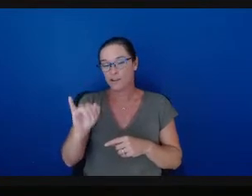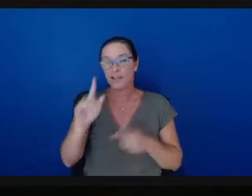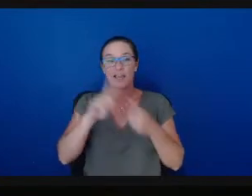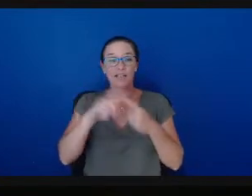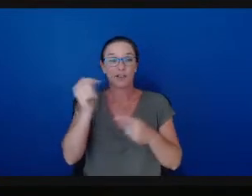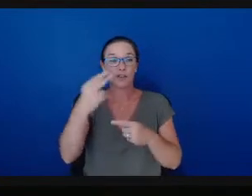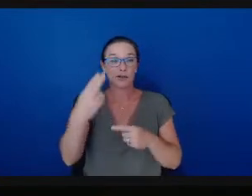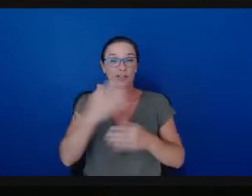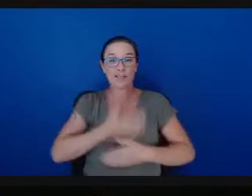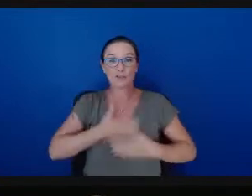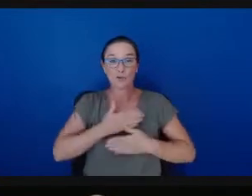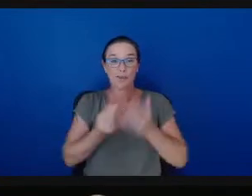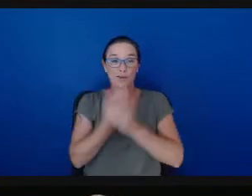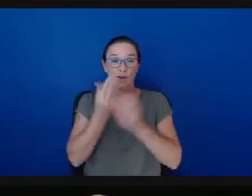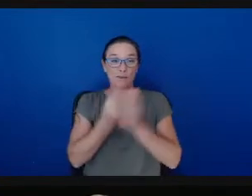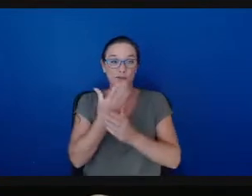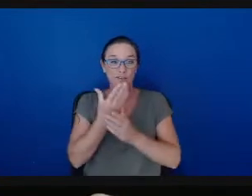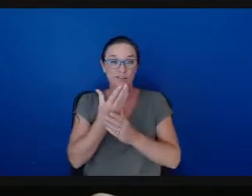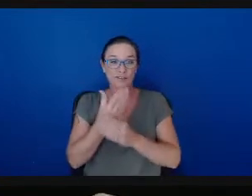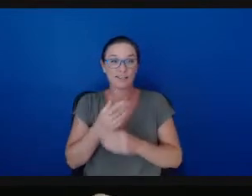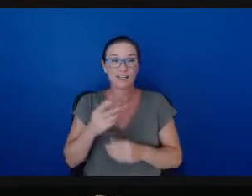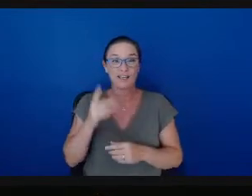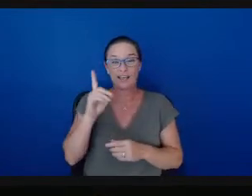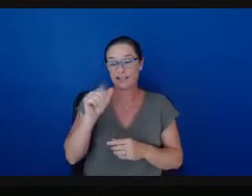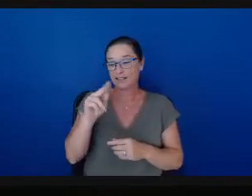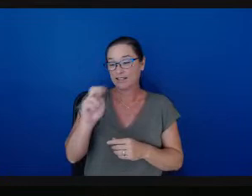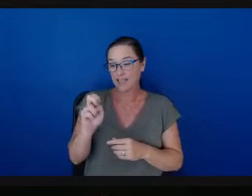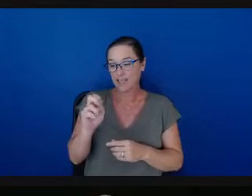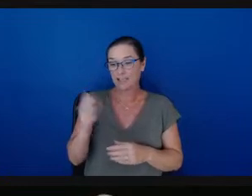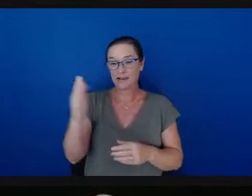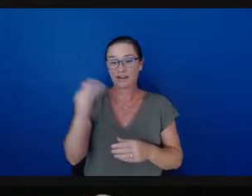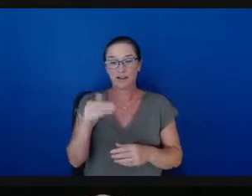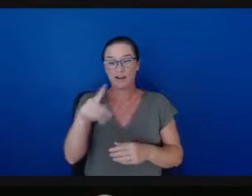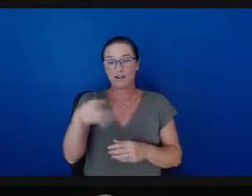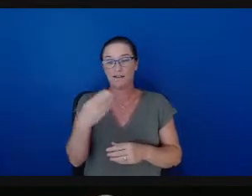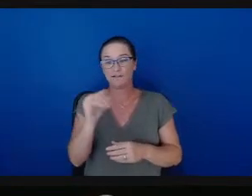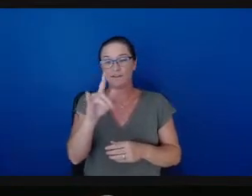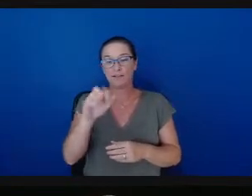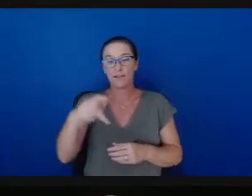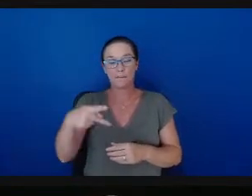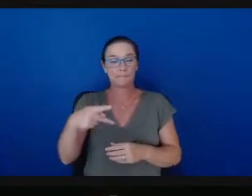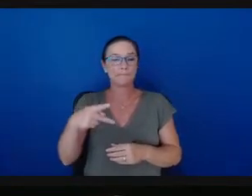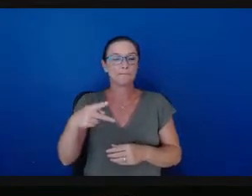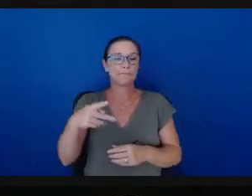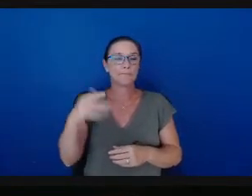He's Dane DuPont. I'm Philip Ong. Aloha, everybody.